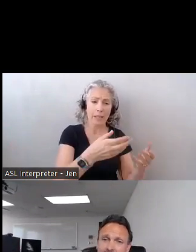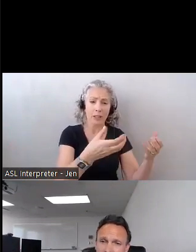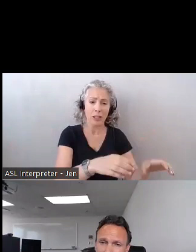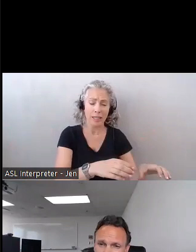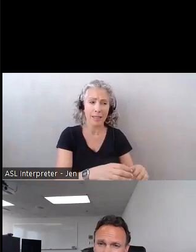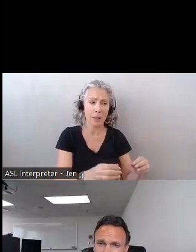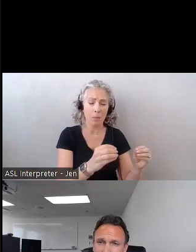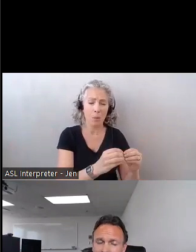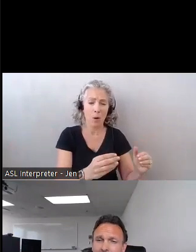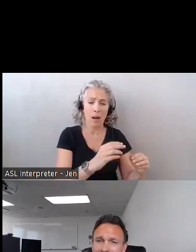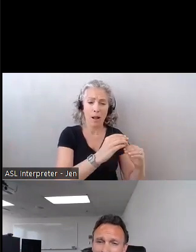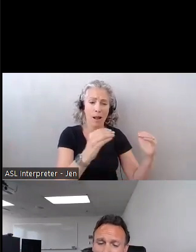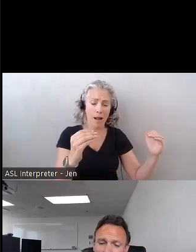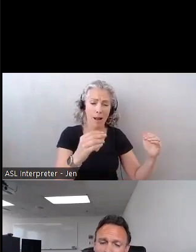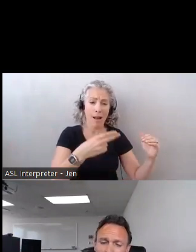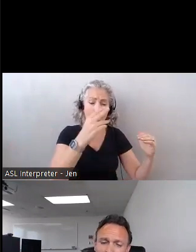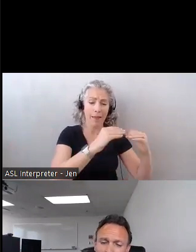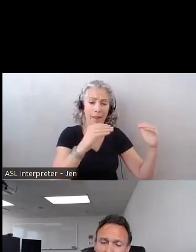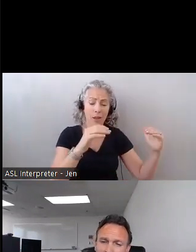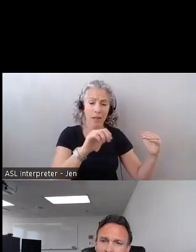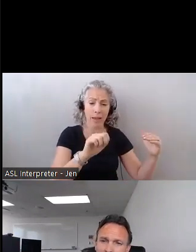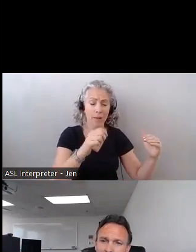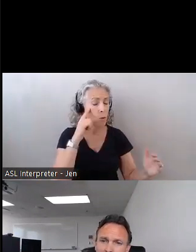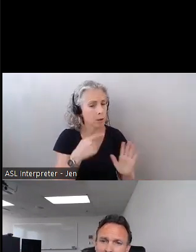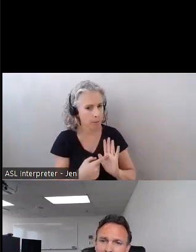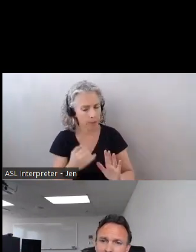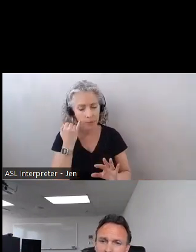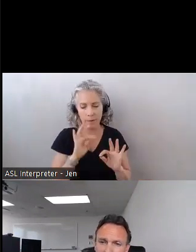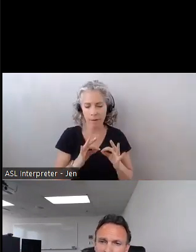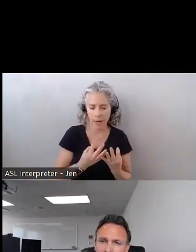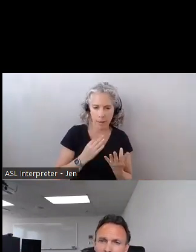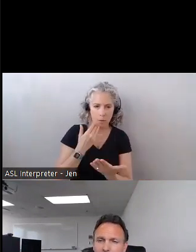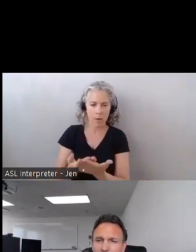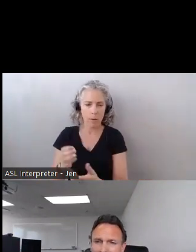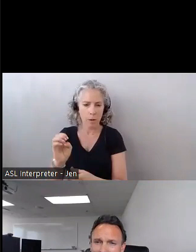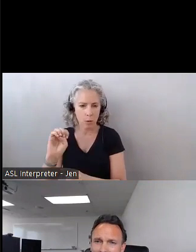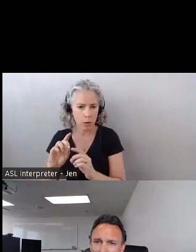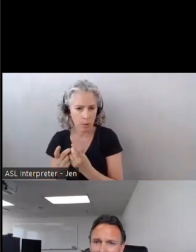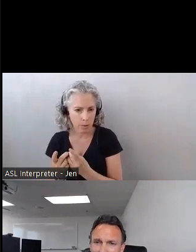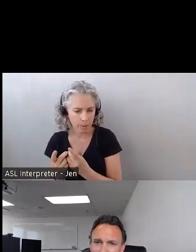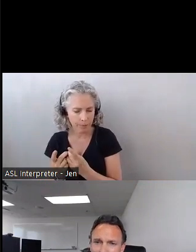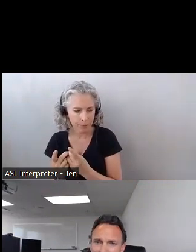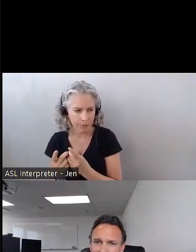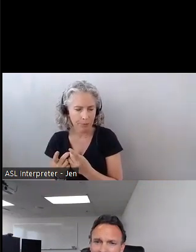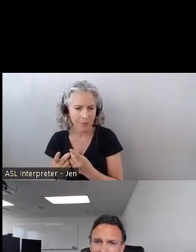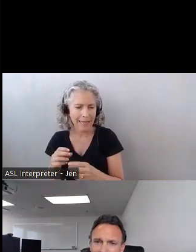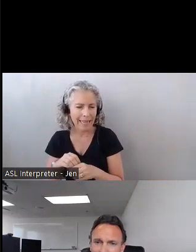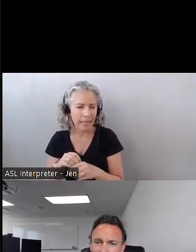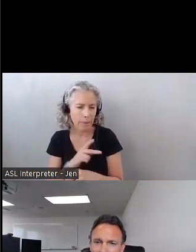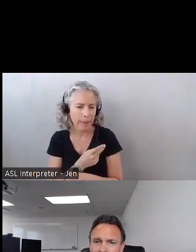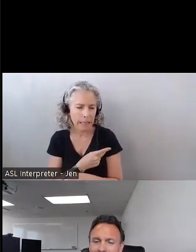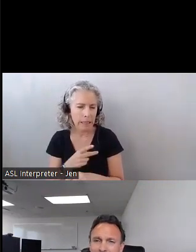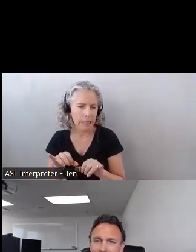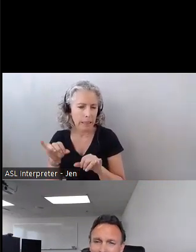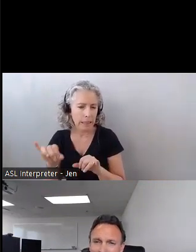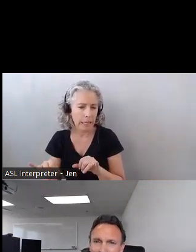of care is going to be accessed. For example, we know that if a family makes it to an emergency department, the likelihood of an inpatient stay